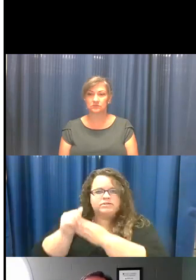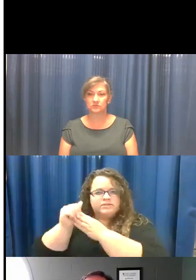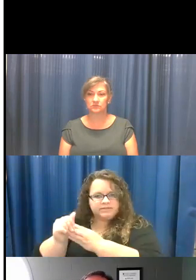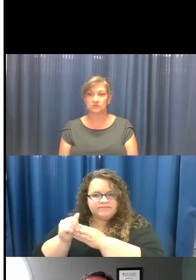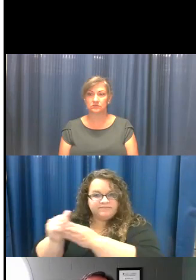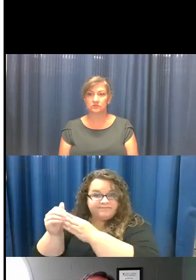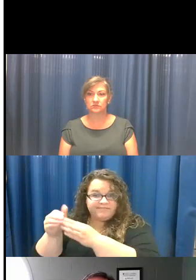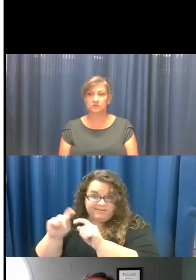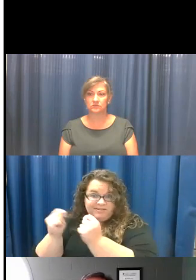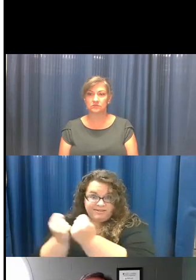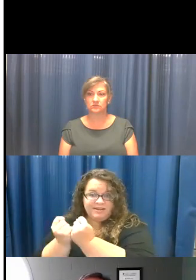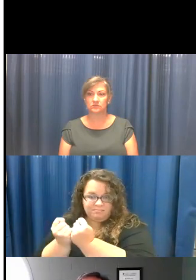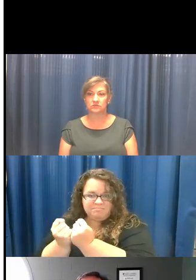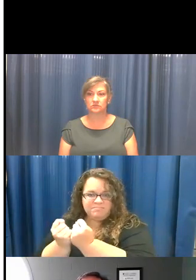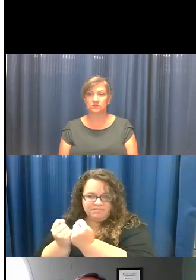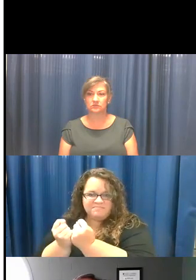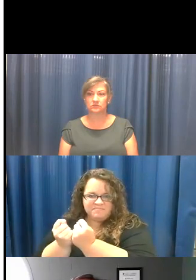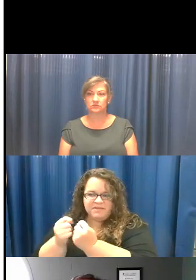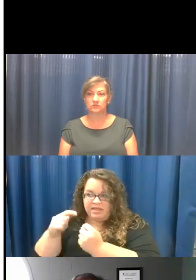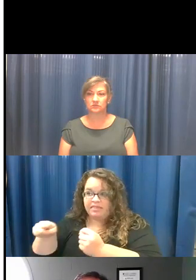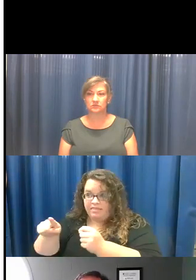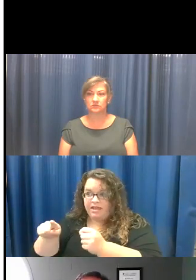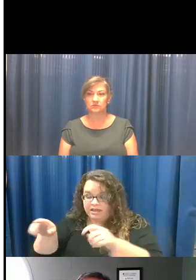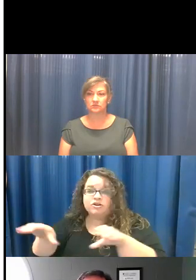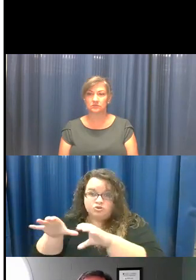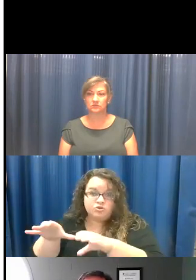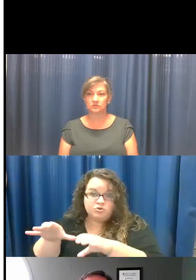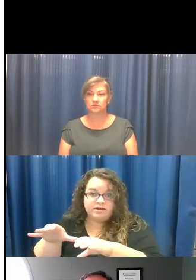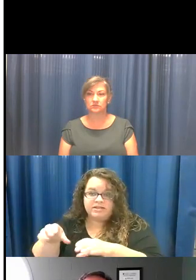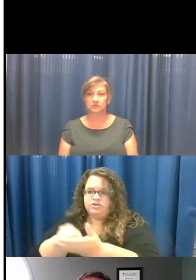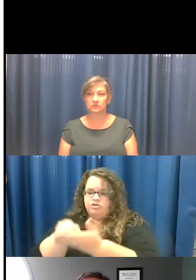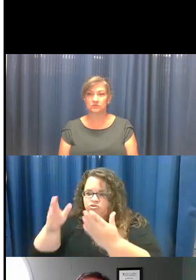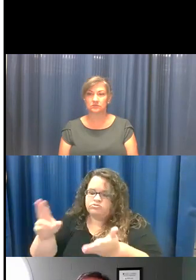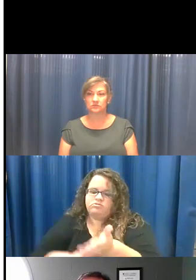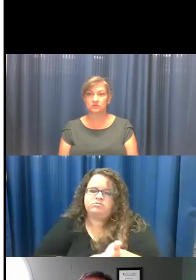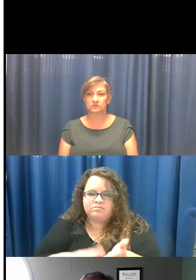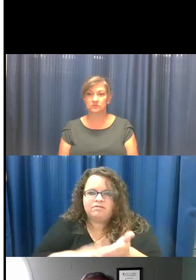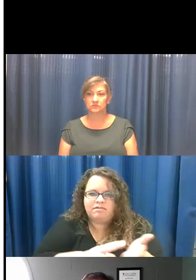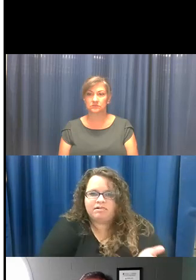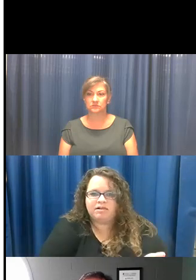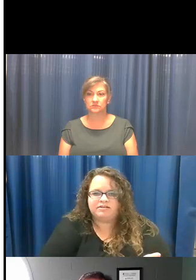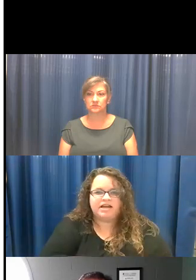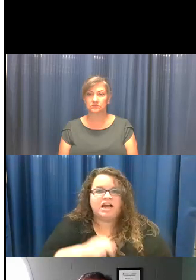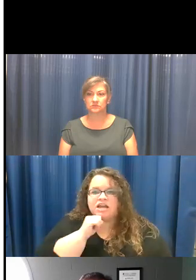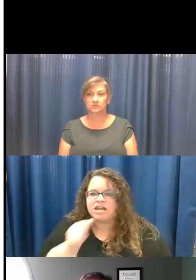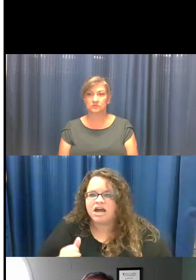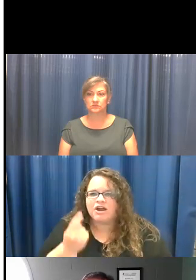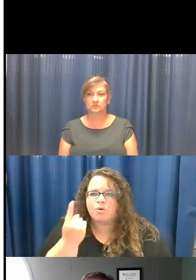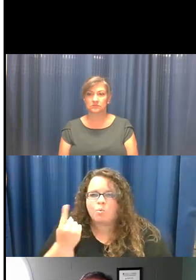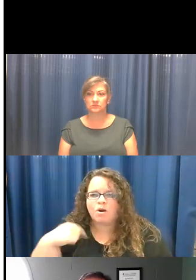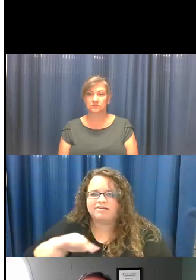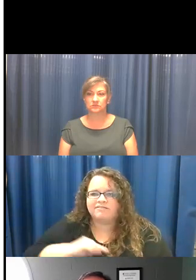the enrollment and registration process. Not a single one of us successfully completed